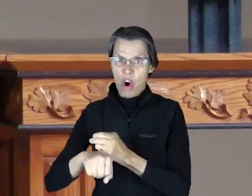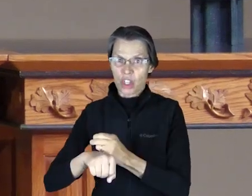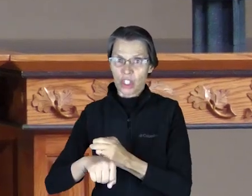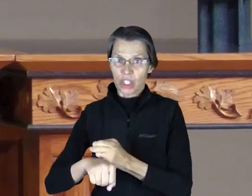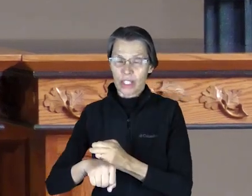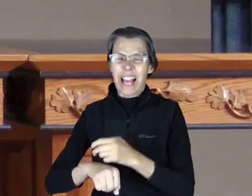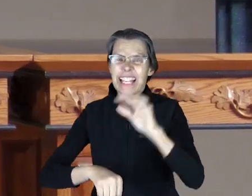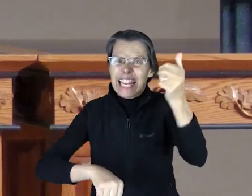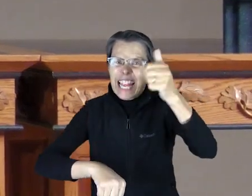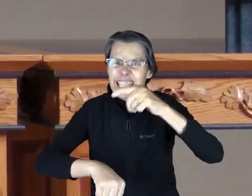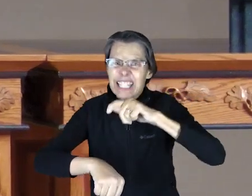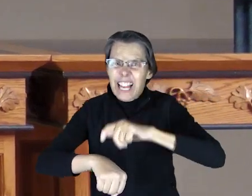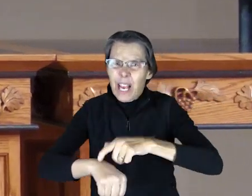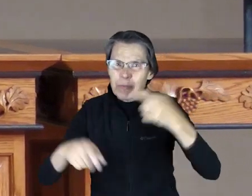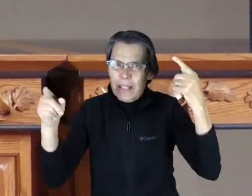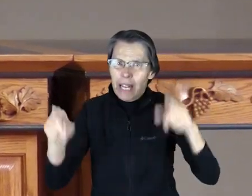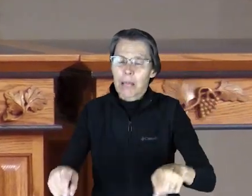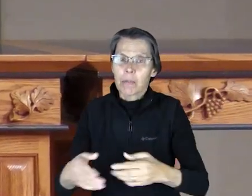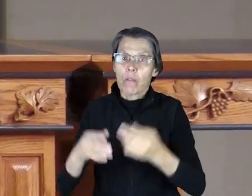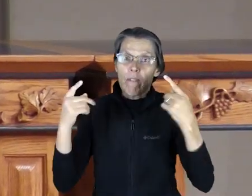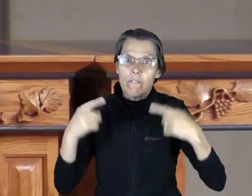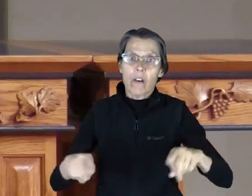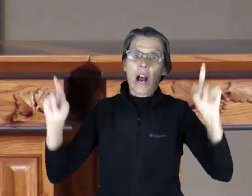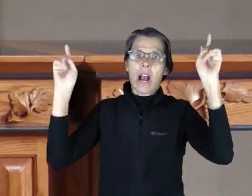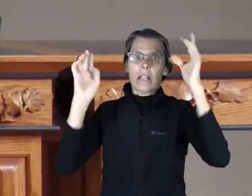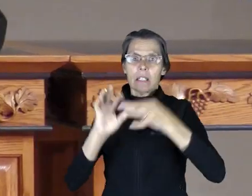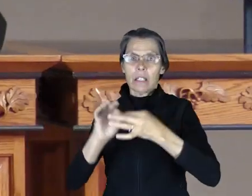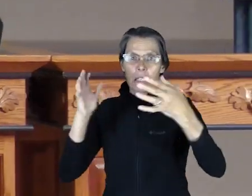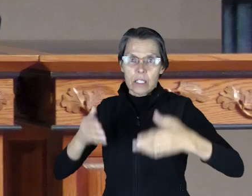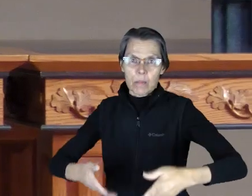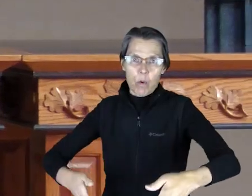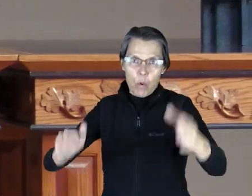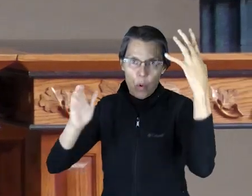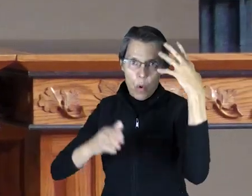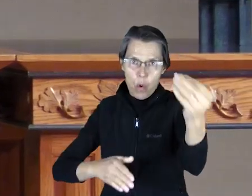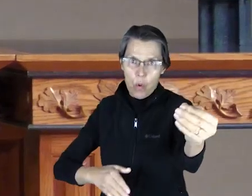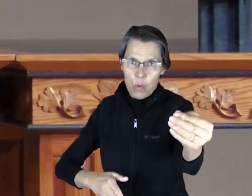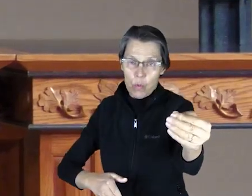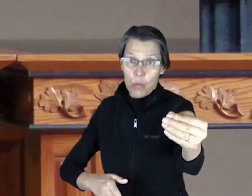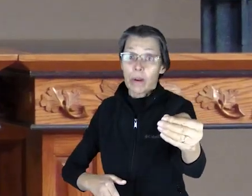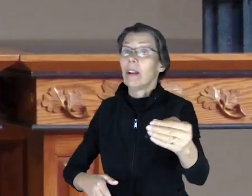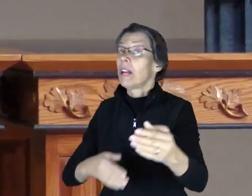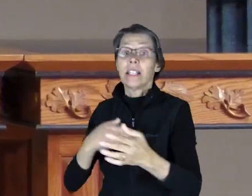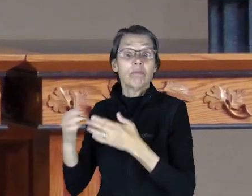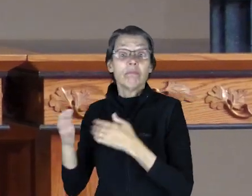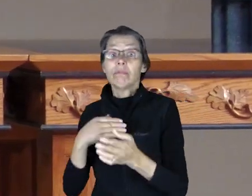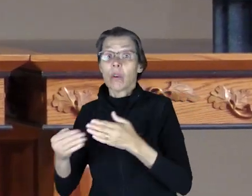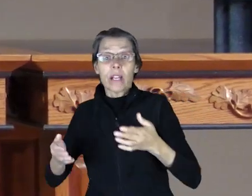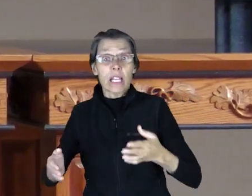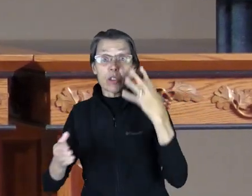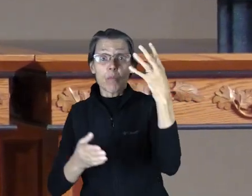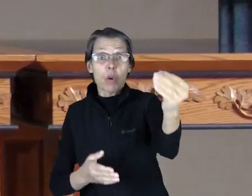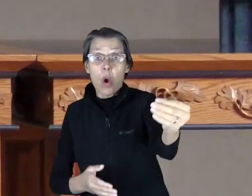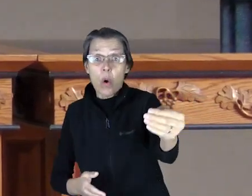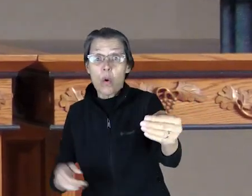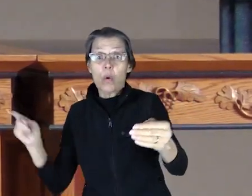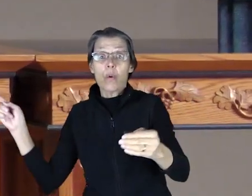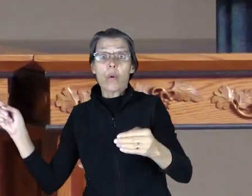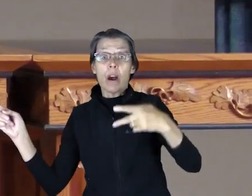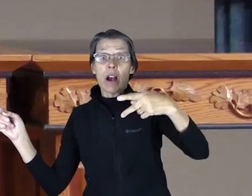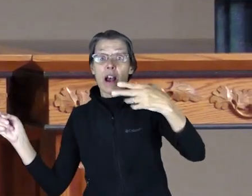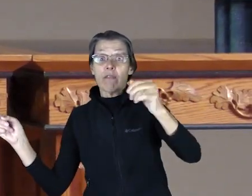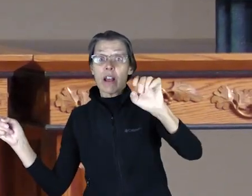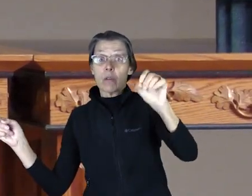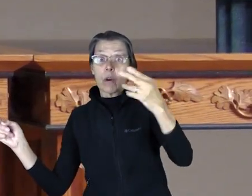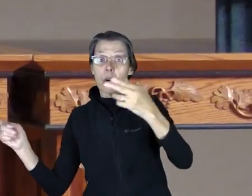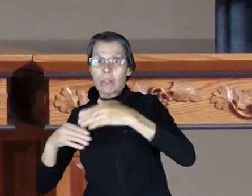are let go. And even then, Pharaoh will send his army after them when the Red Sea is parted. Because Pharaoh's